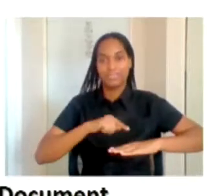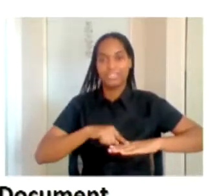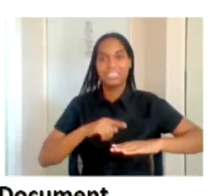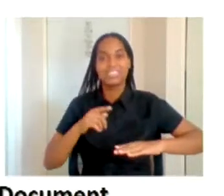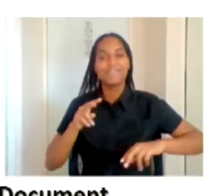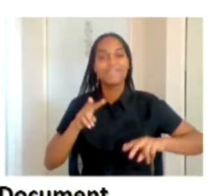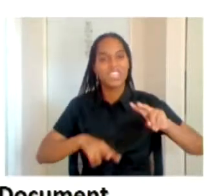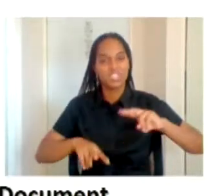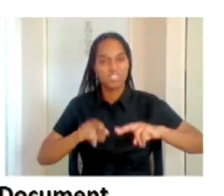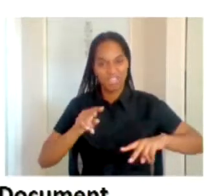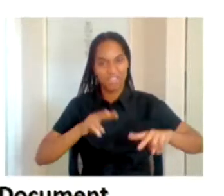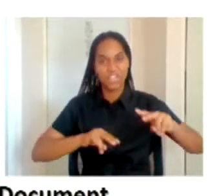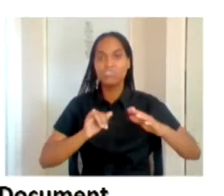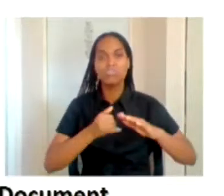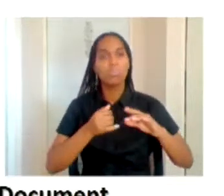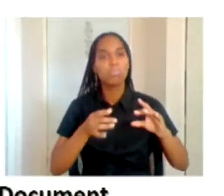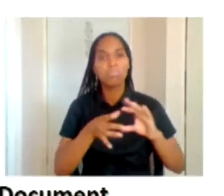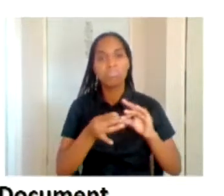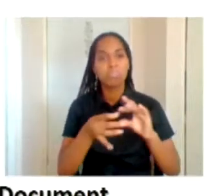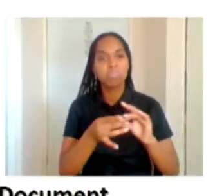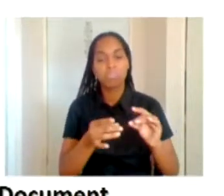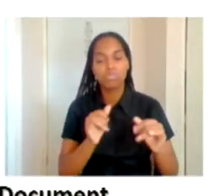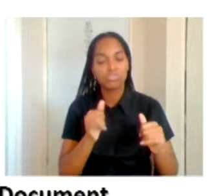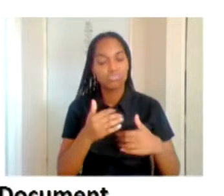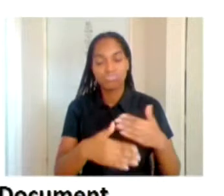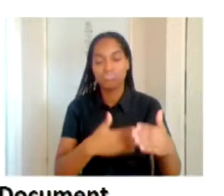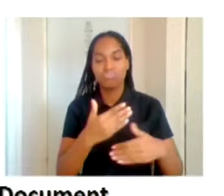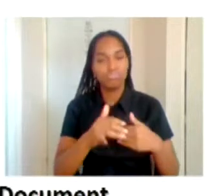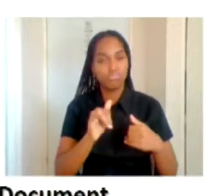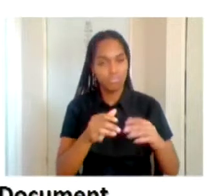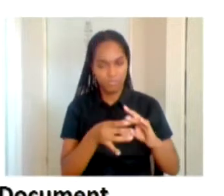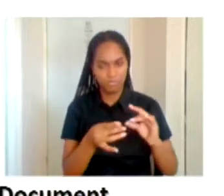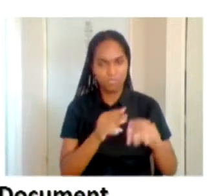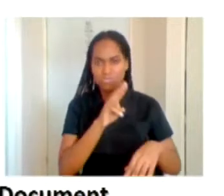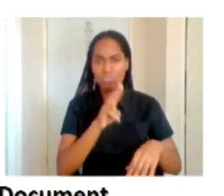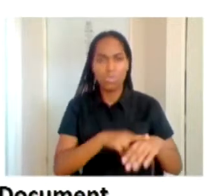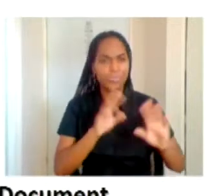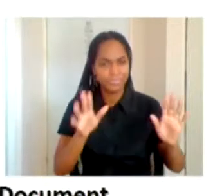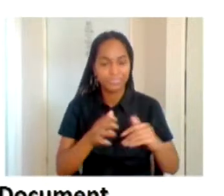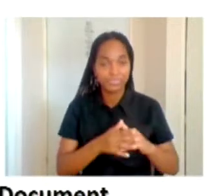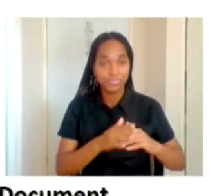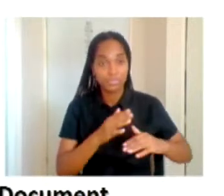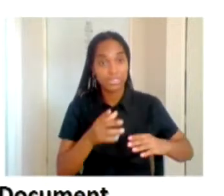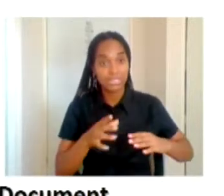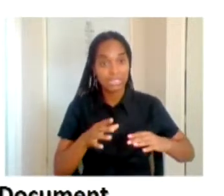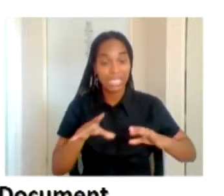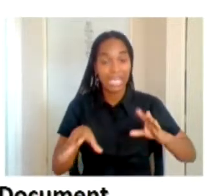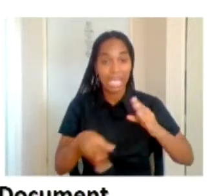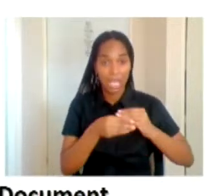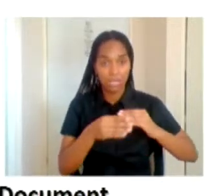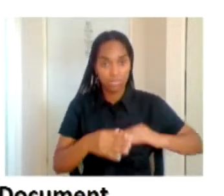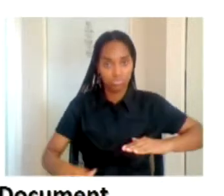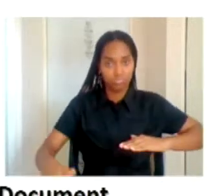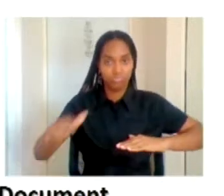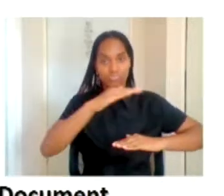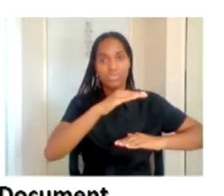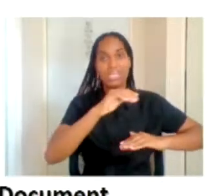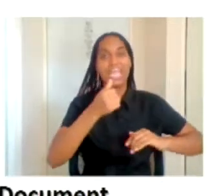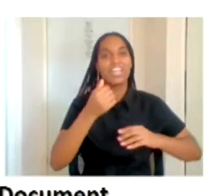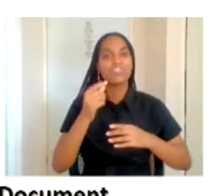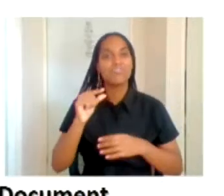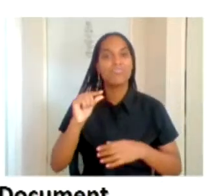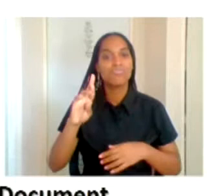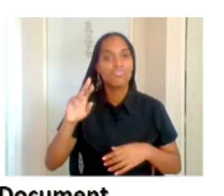that video is just playing. That's your normal video. And on top of that is any graphics that the HTML5 decides to put up